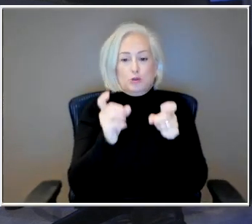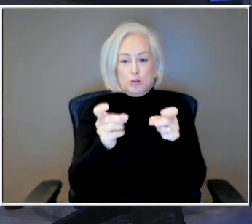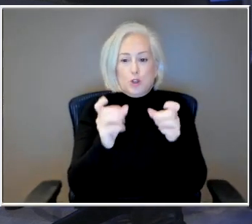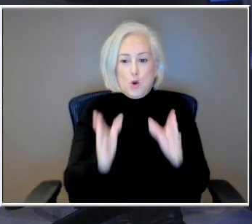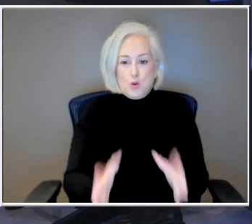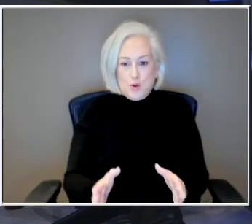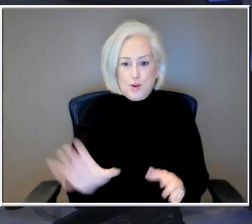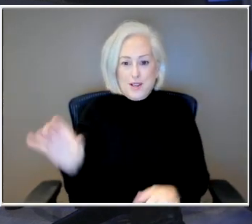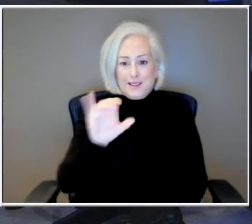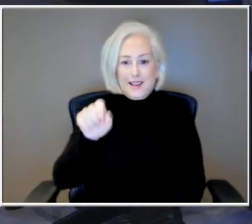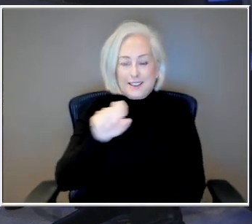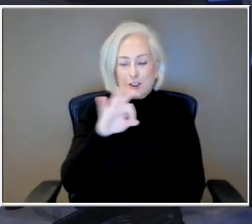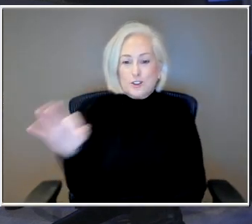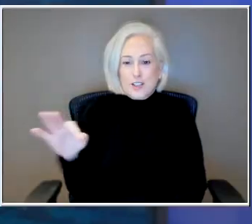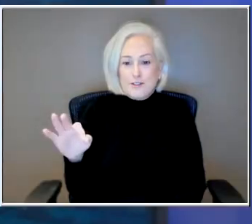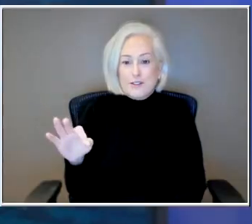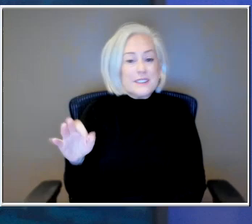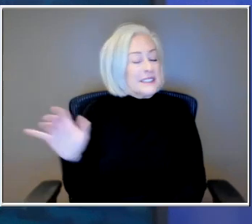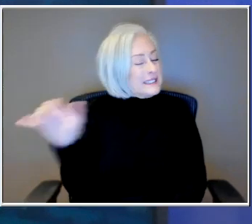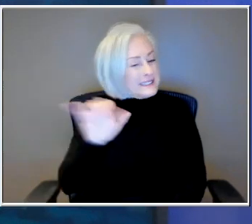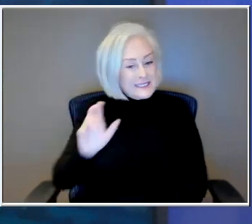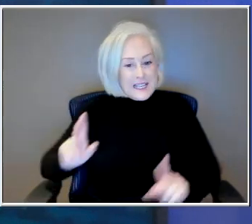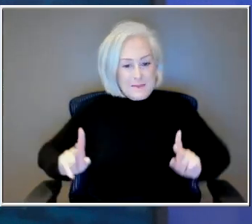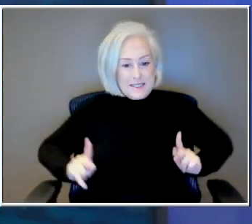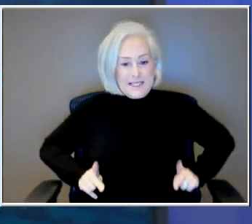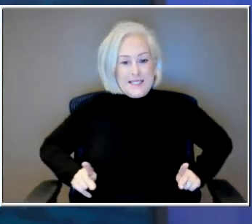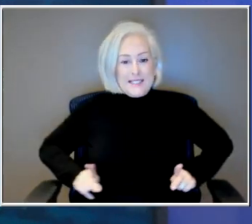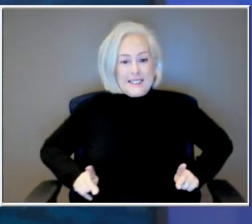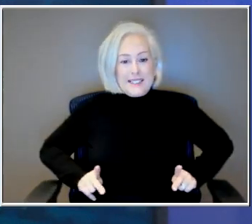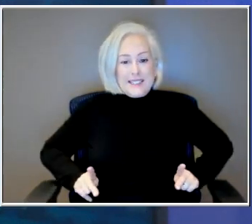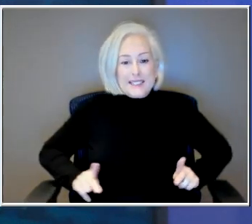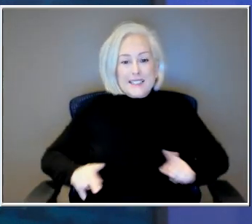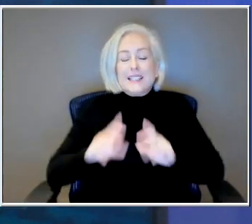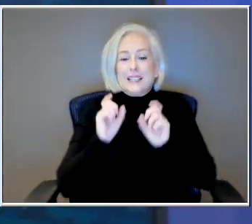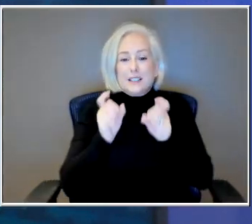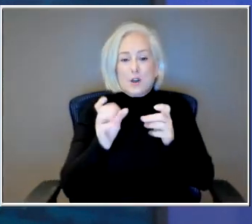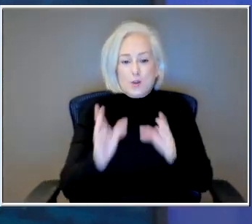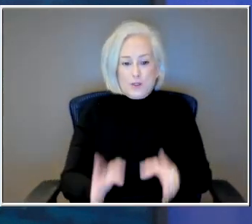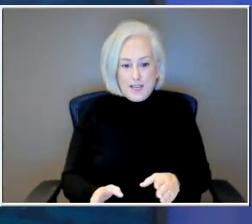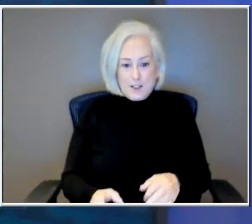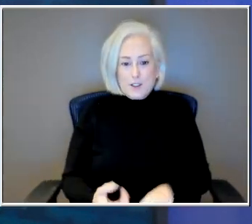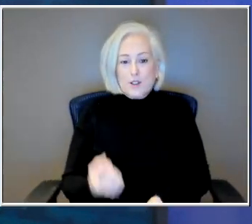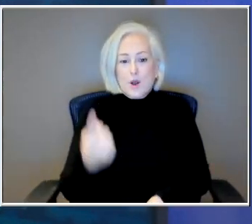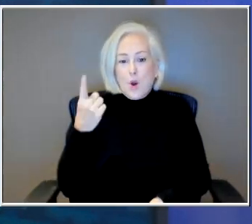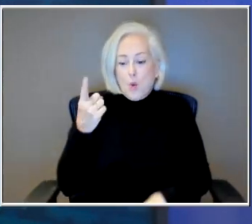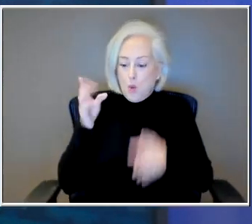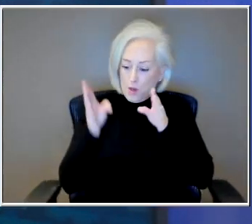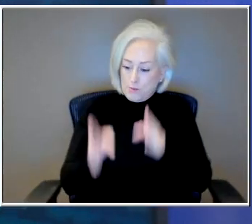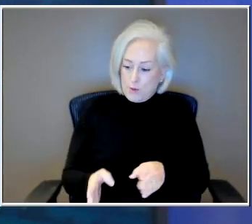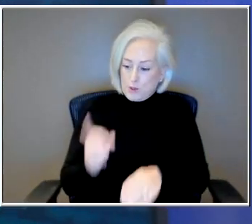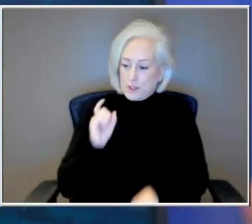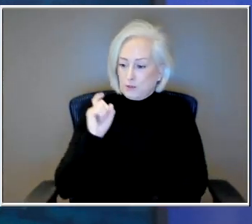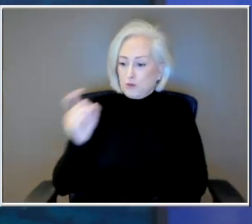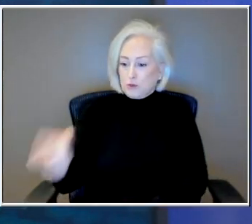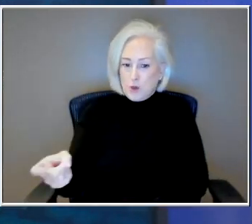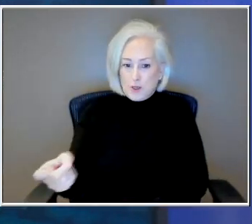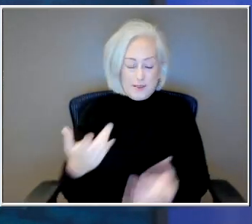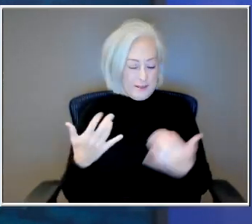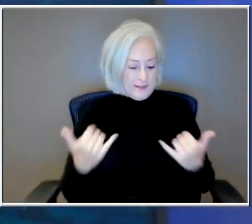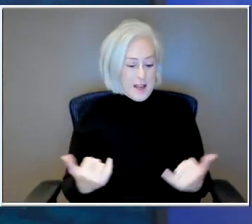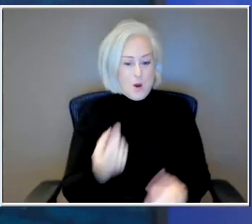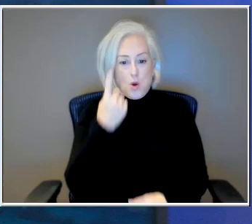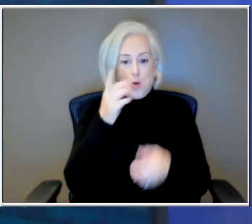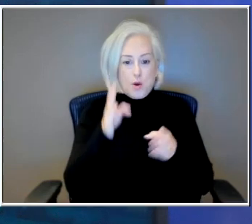it. Just like kidney donation, before it was one person to one recipient. Now there's people who just say, I just